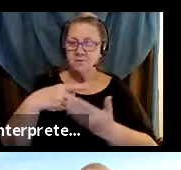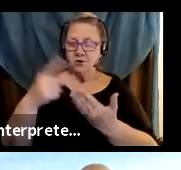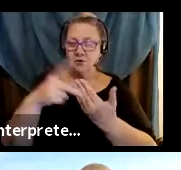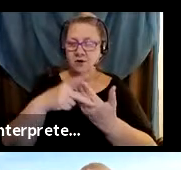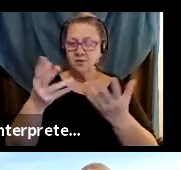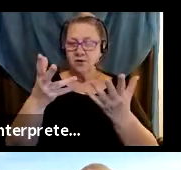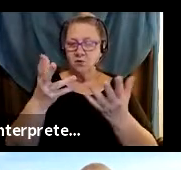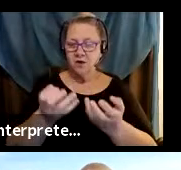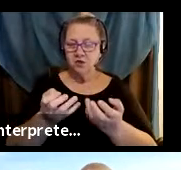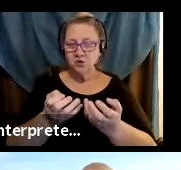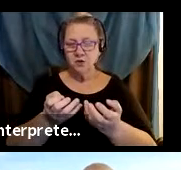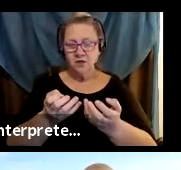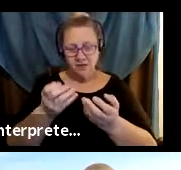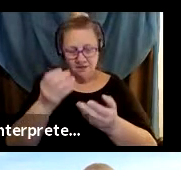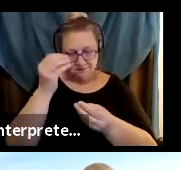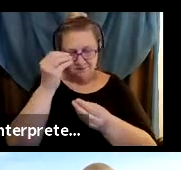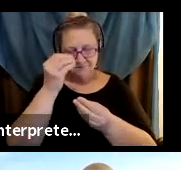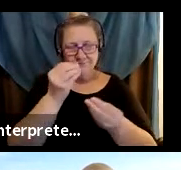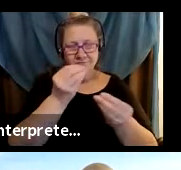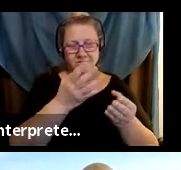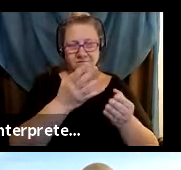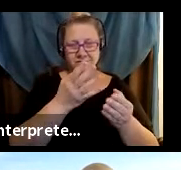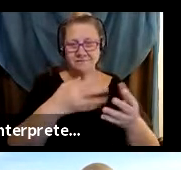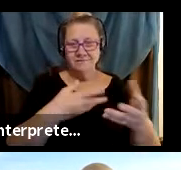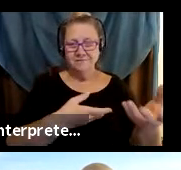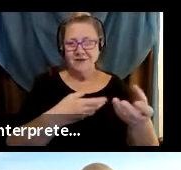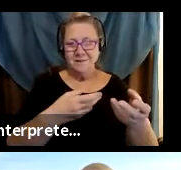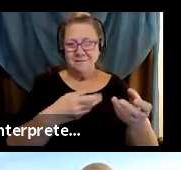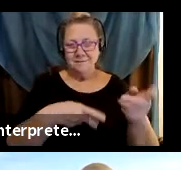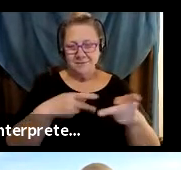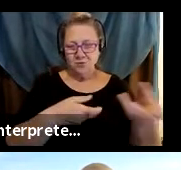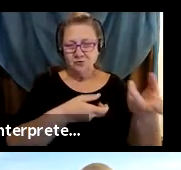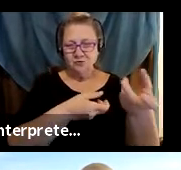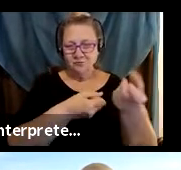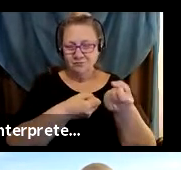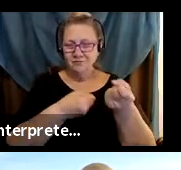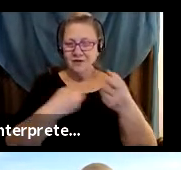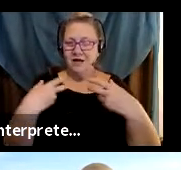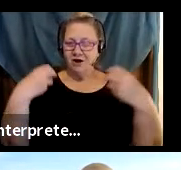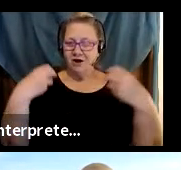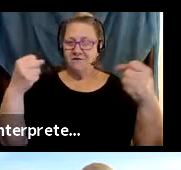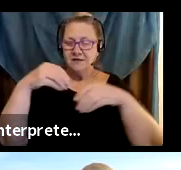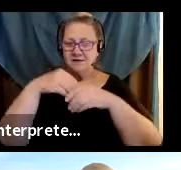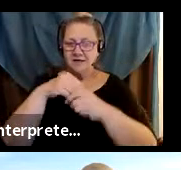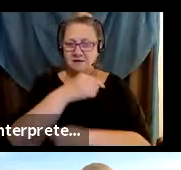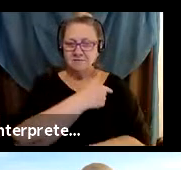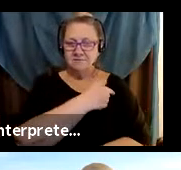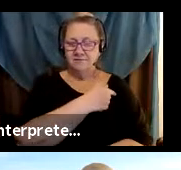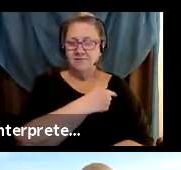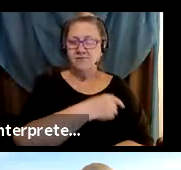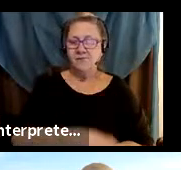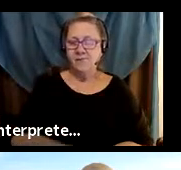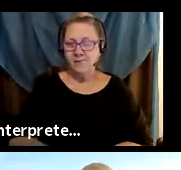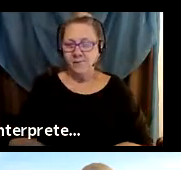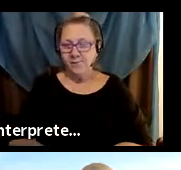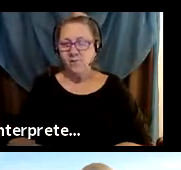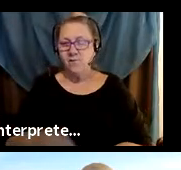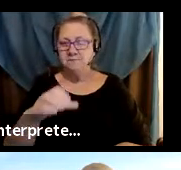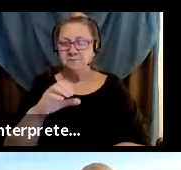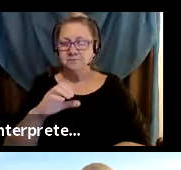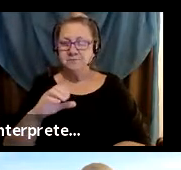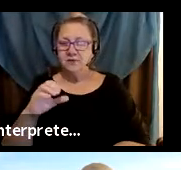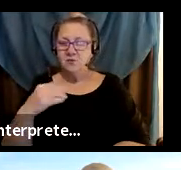confidence. I know that some people will feel like the safety pause that was put out by CDC and FDA